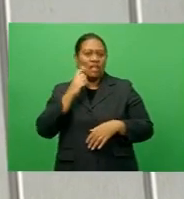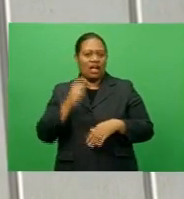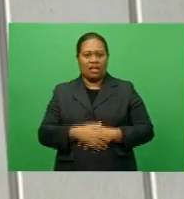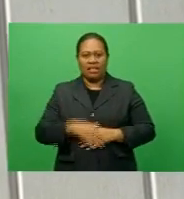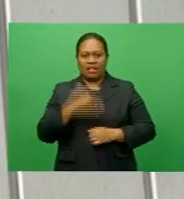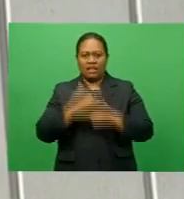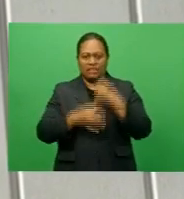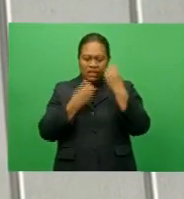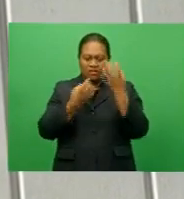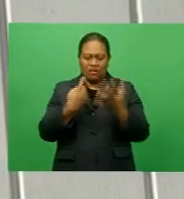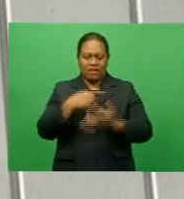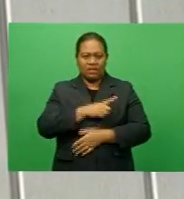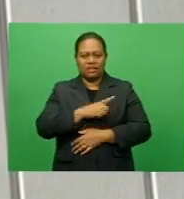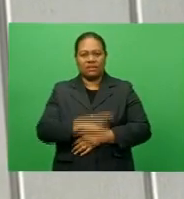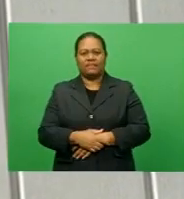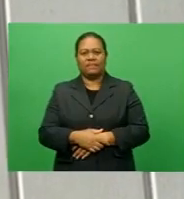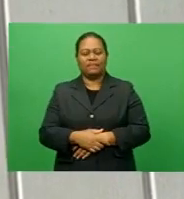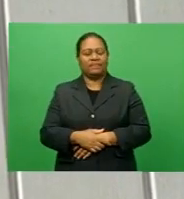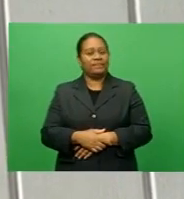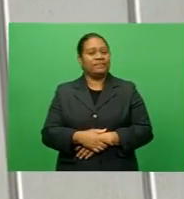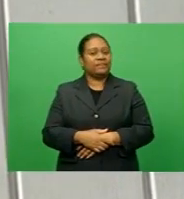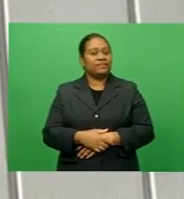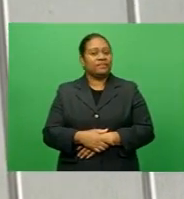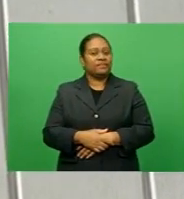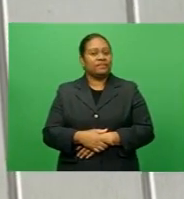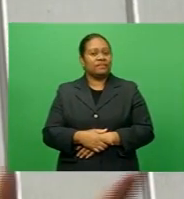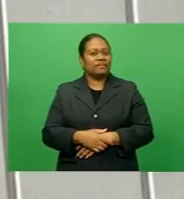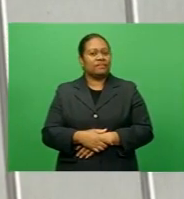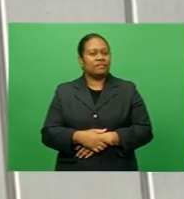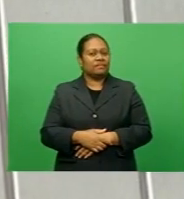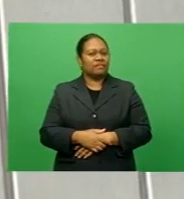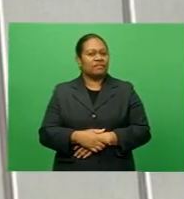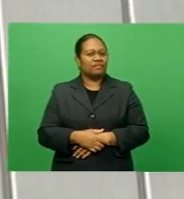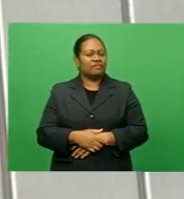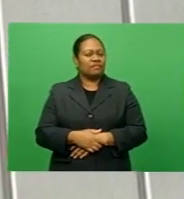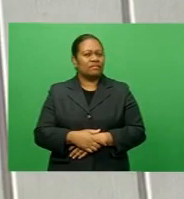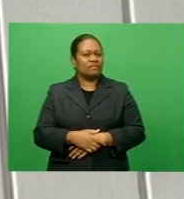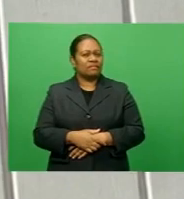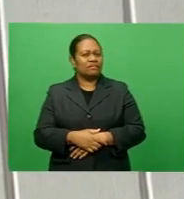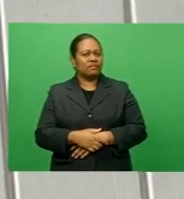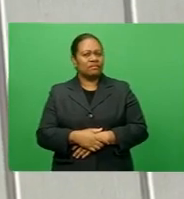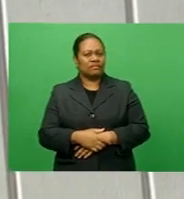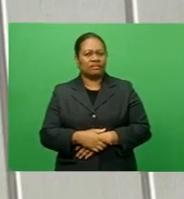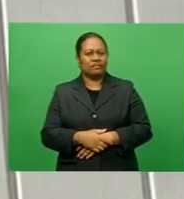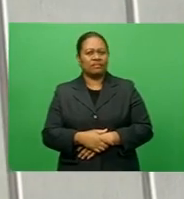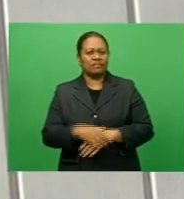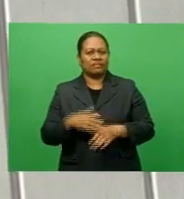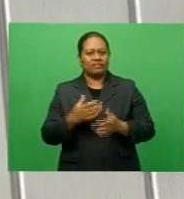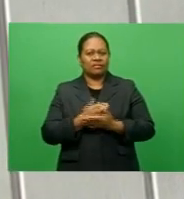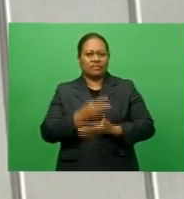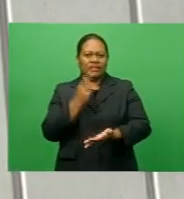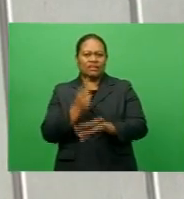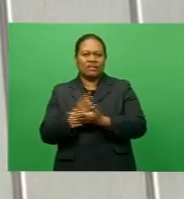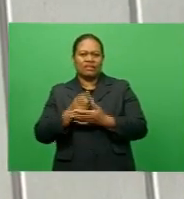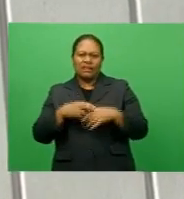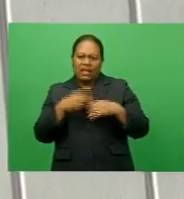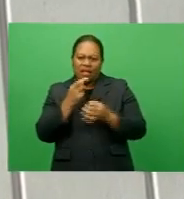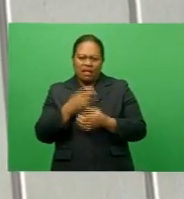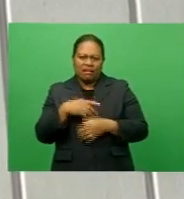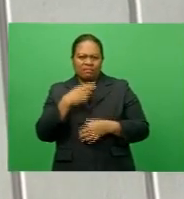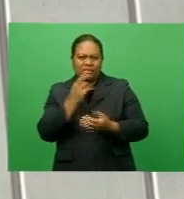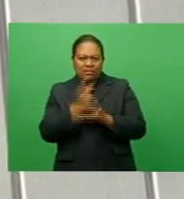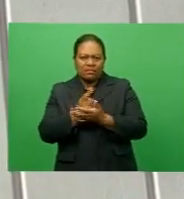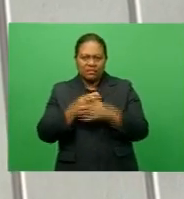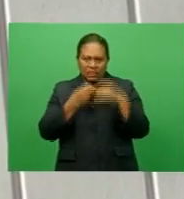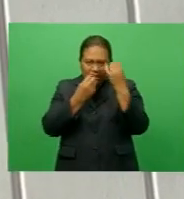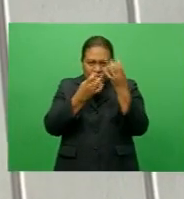there be water shortage or, reveal the real information instead of keeping the residents